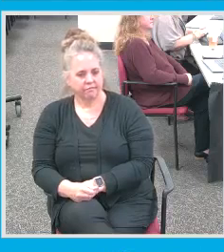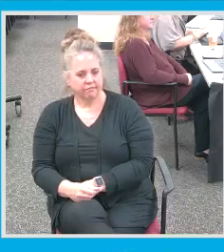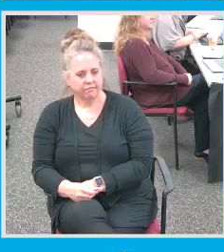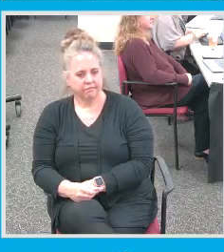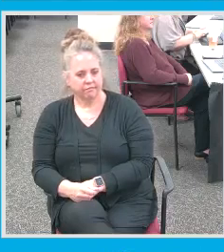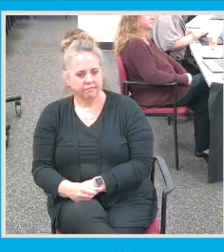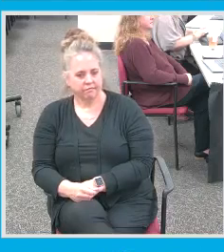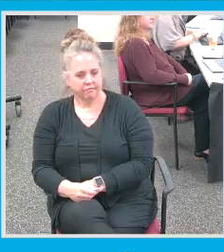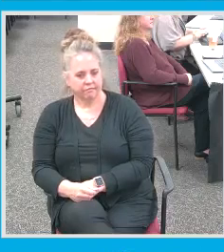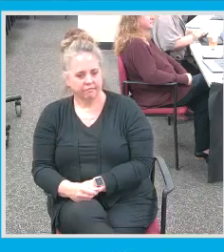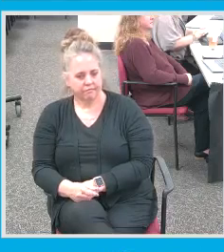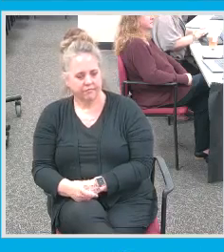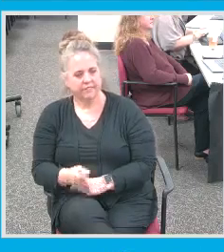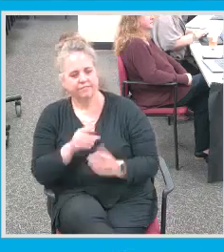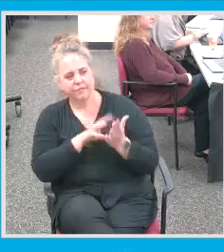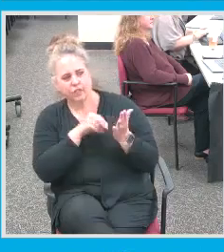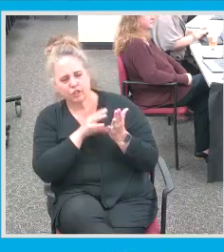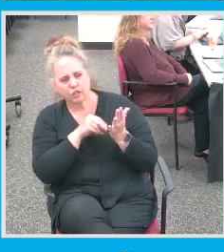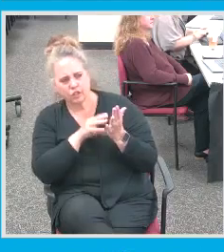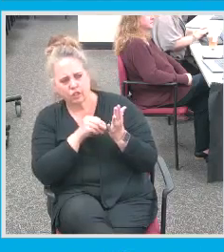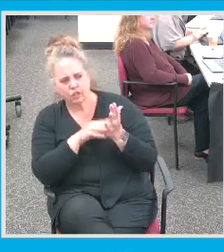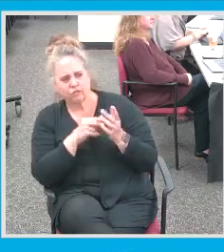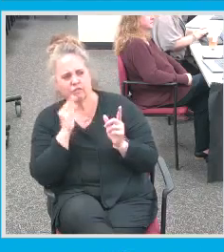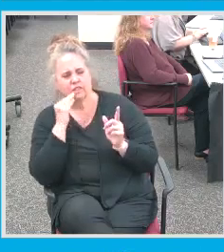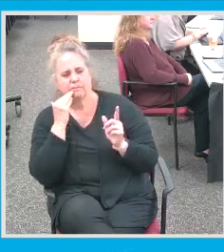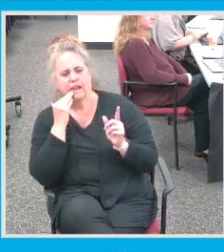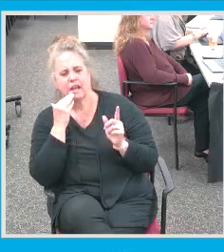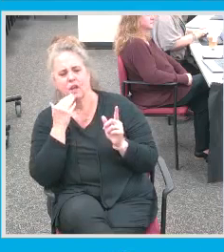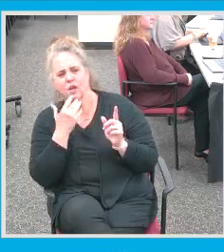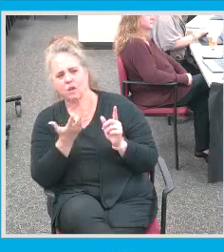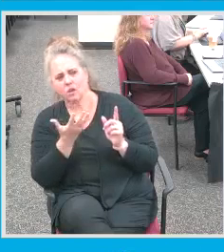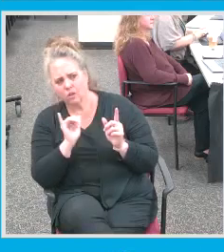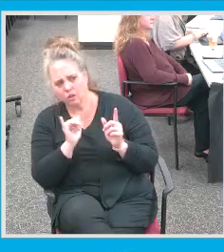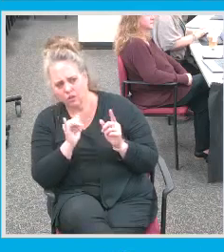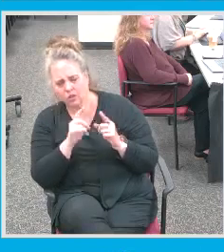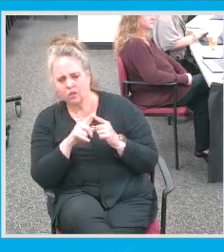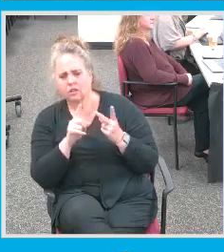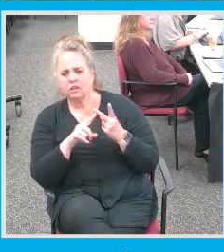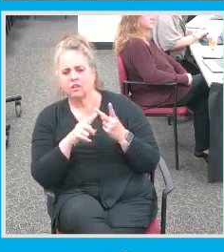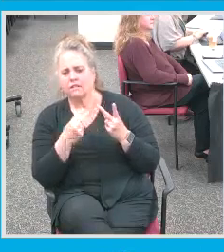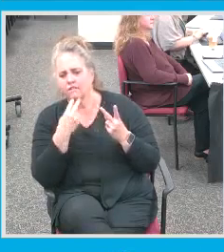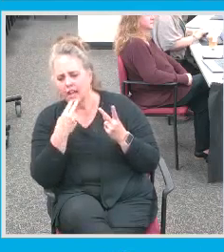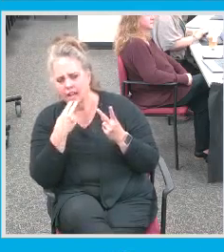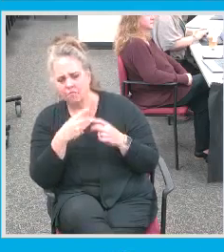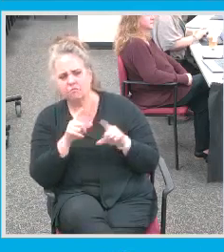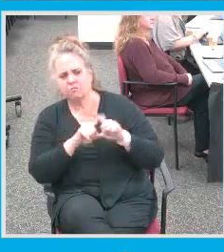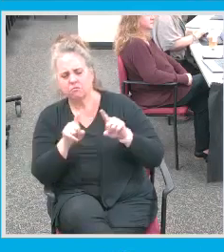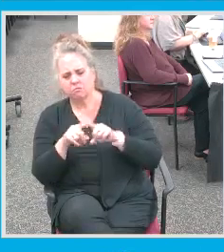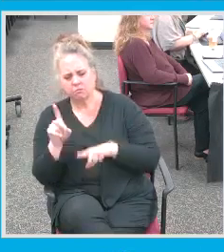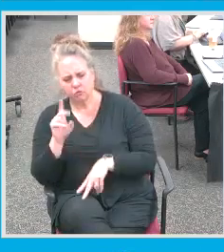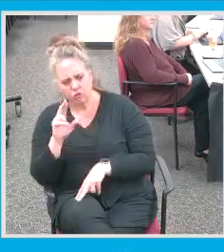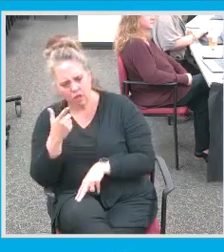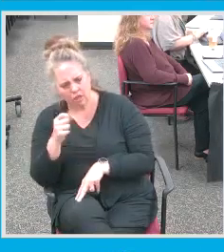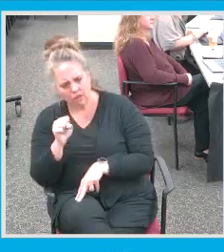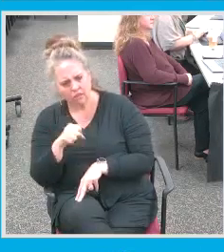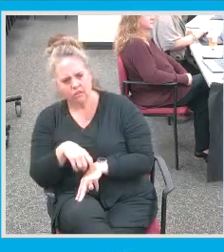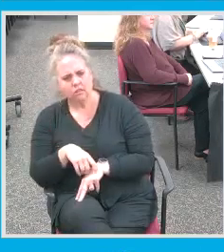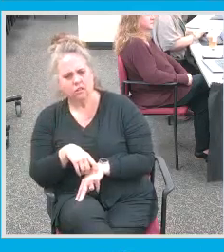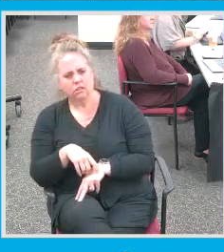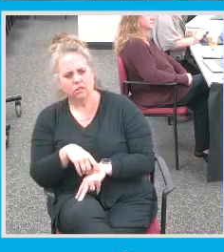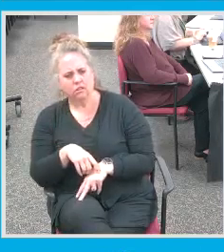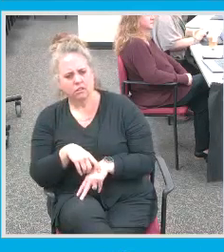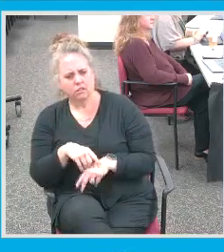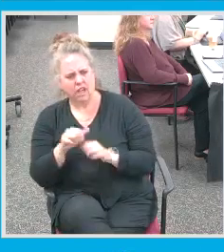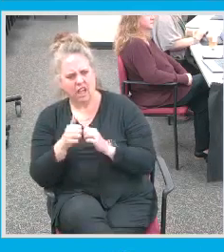tobacco use and vape use and other drug uses for children can affect you later on.